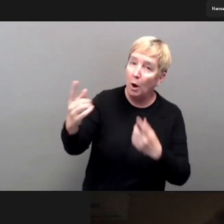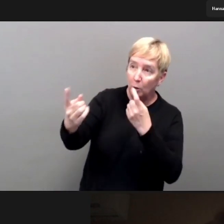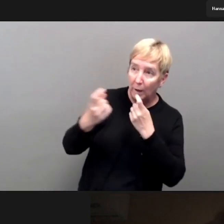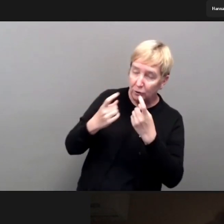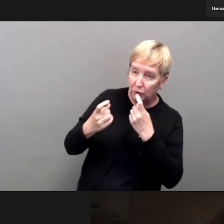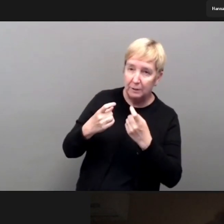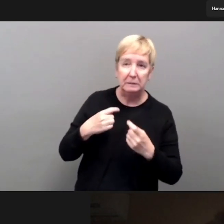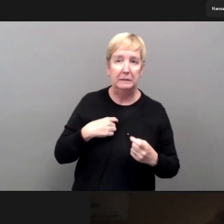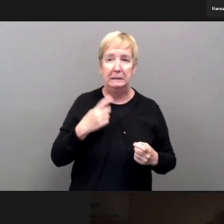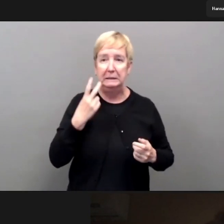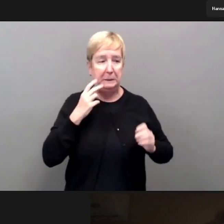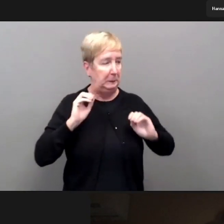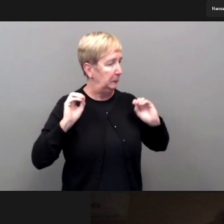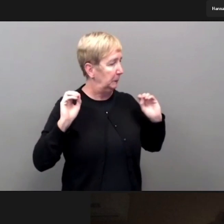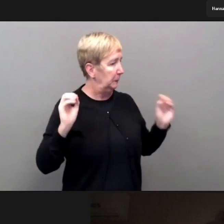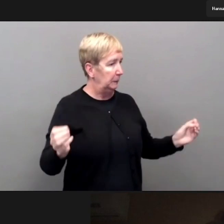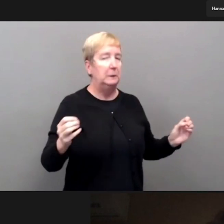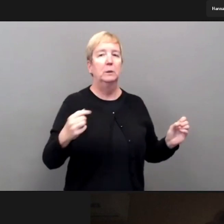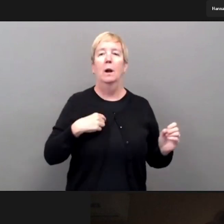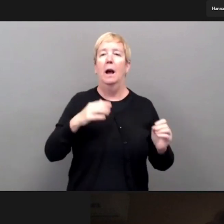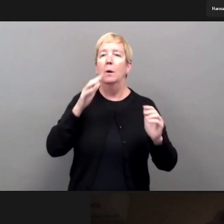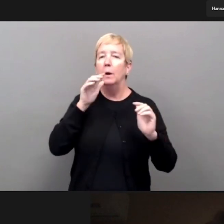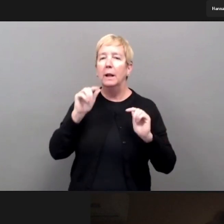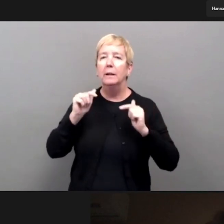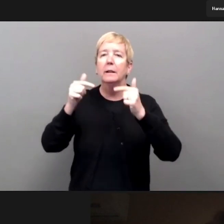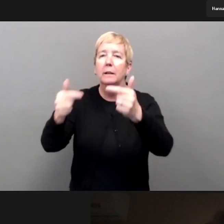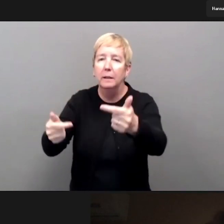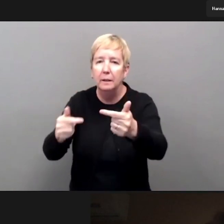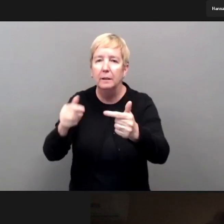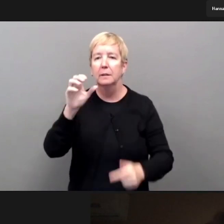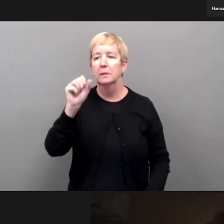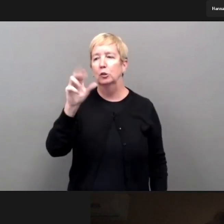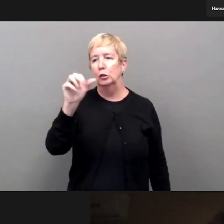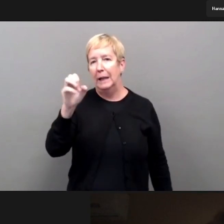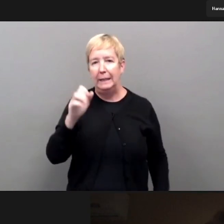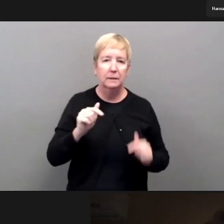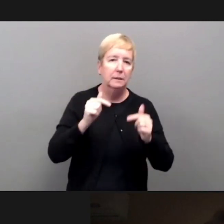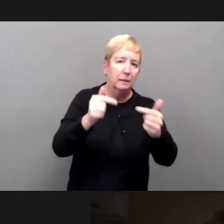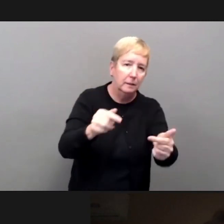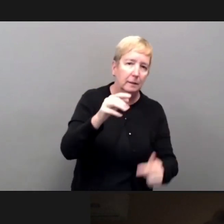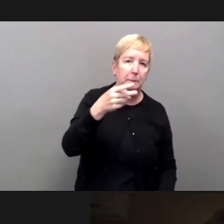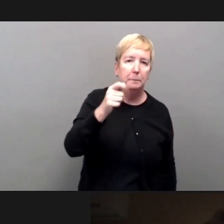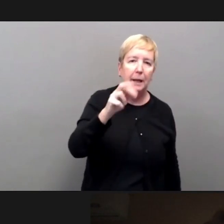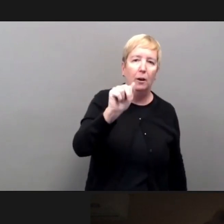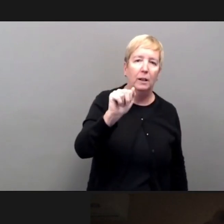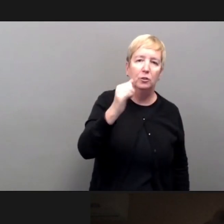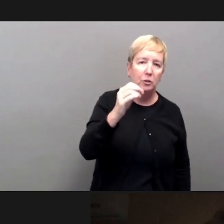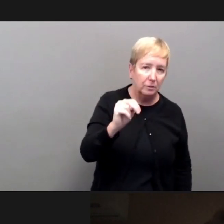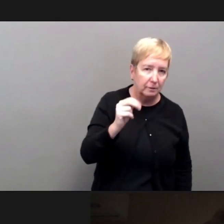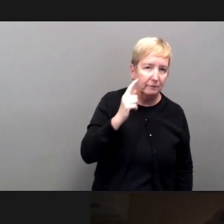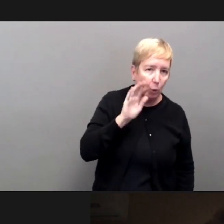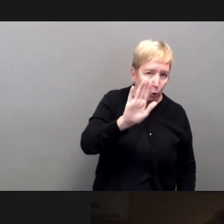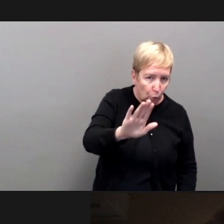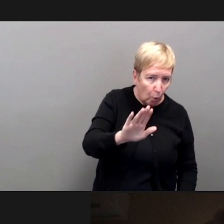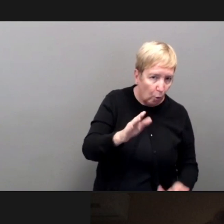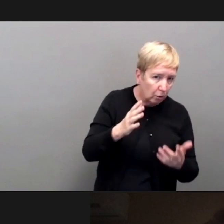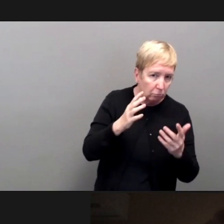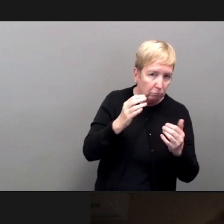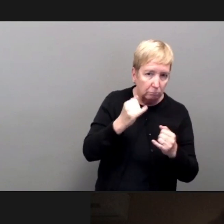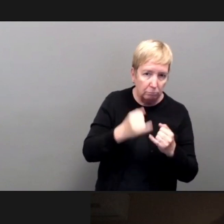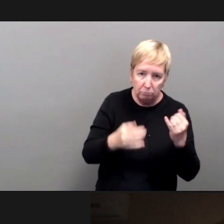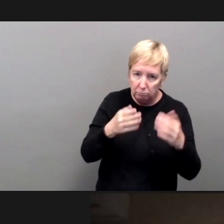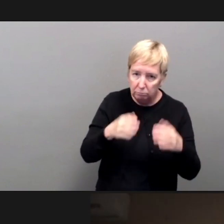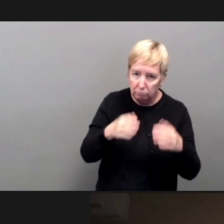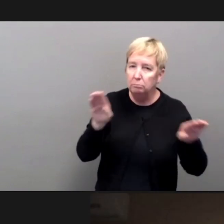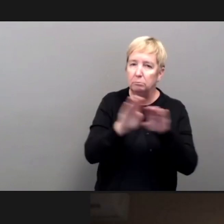see anything else, so I will turn it back to you, Dr. Scrace and Dr. Petahone, for any closing thoughts. Go ahead, Laura. All